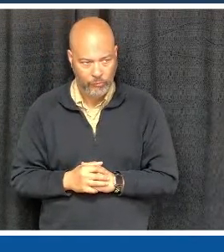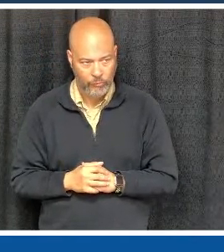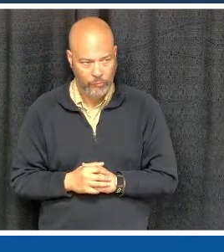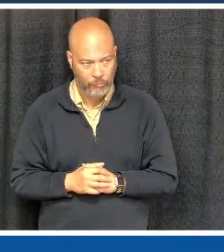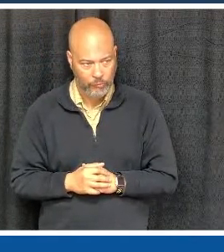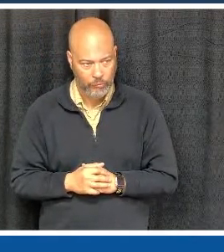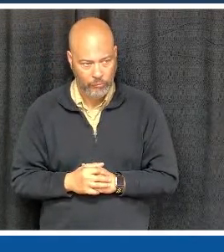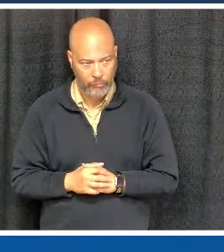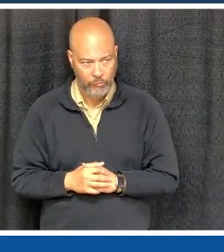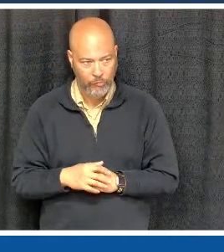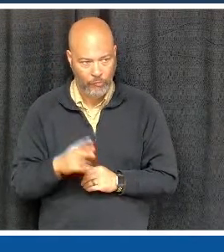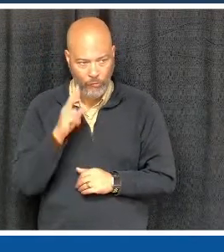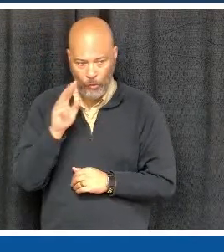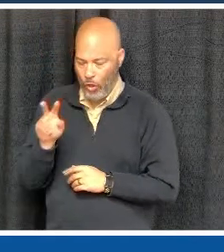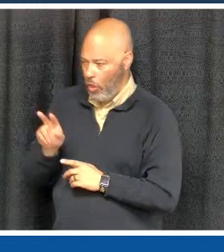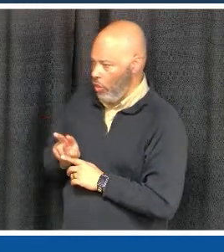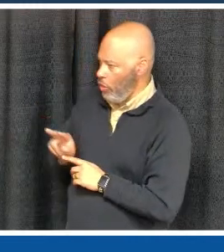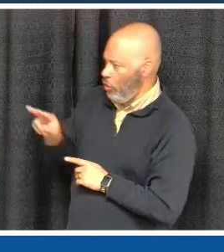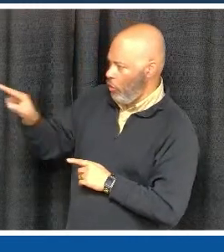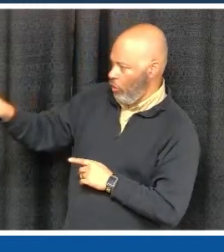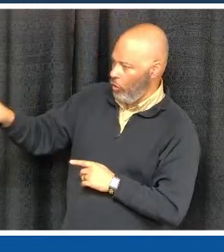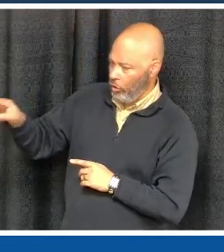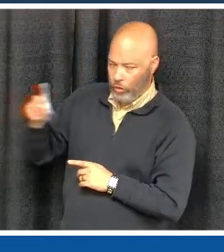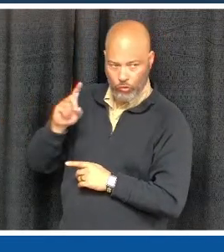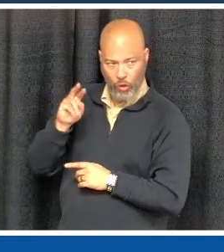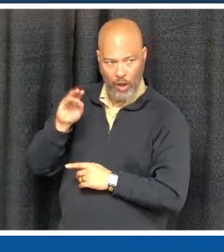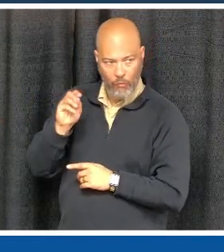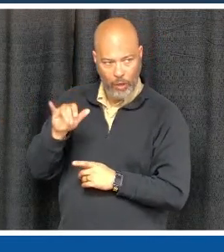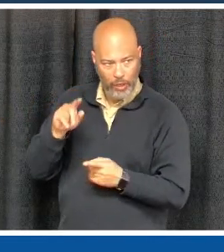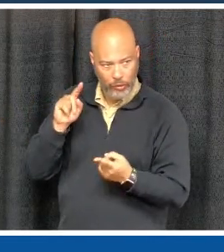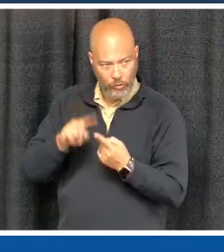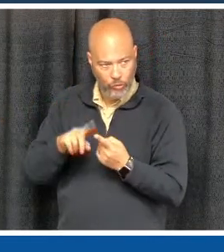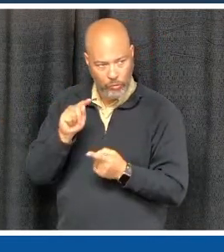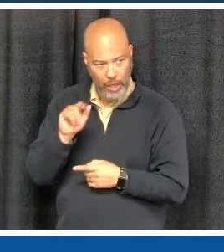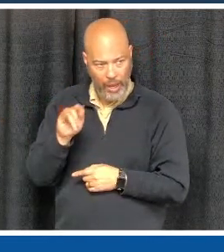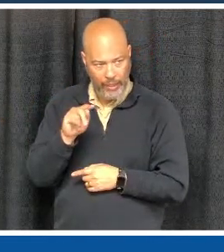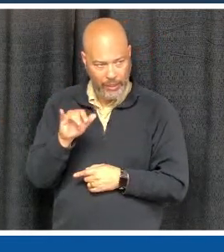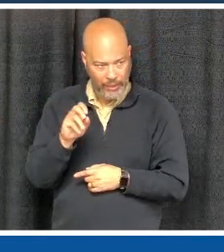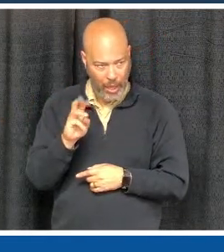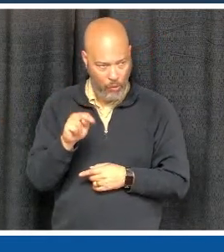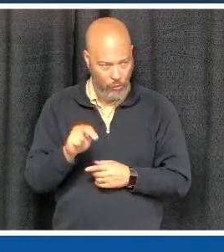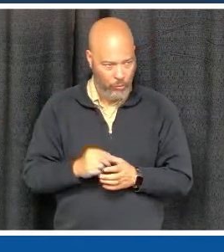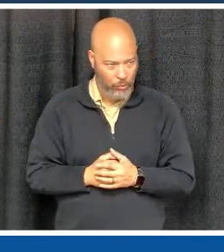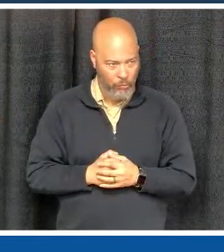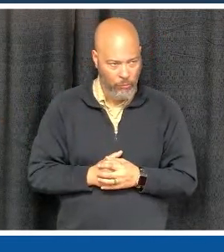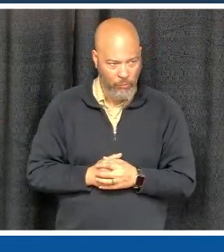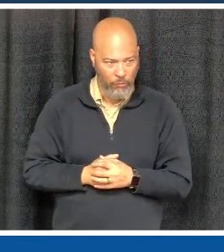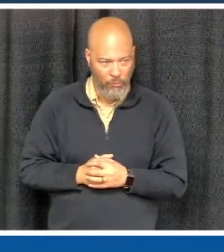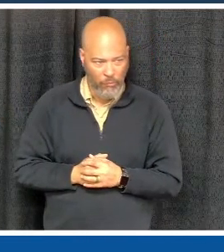This is looking back out Green Acres from the driveway towards Tiny Town Road.